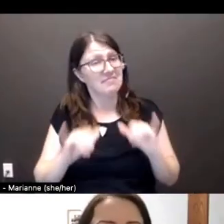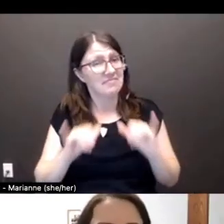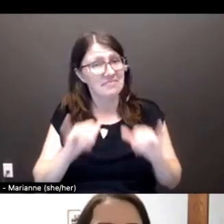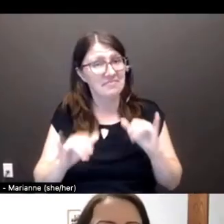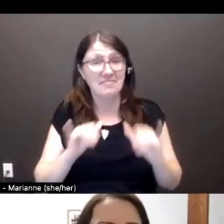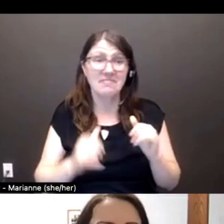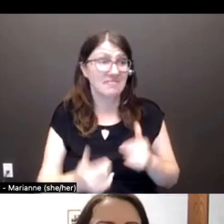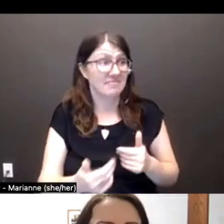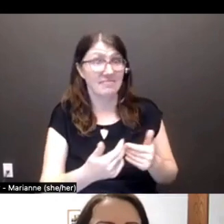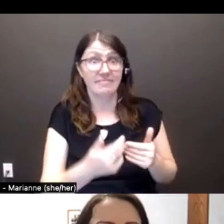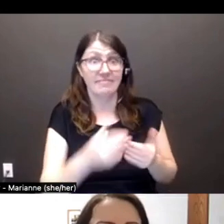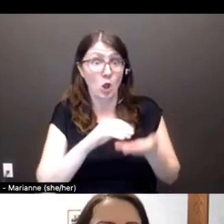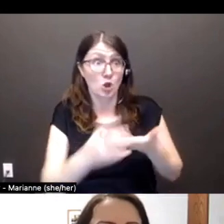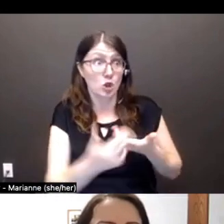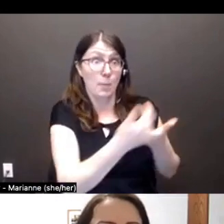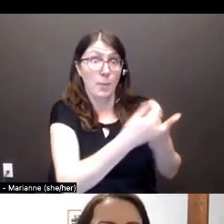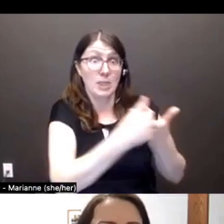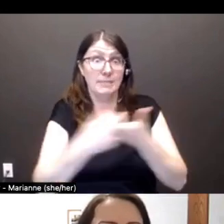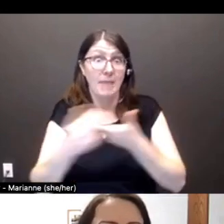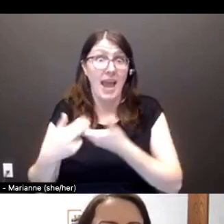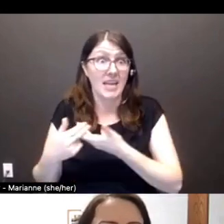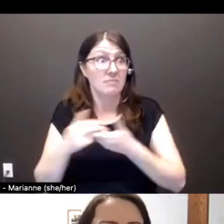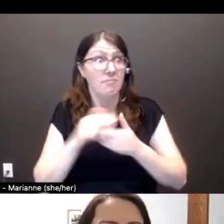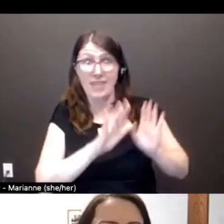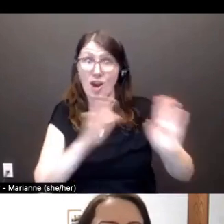way, right? Mm-hmm.